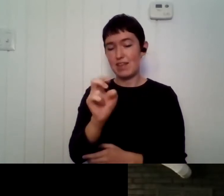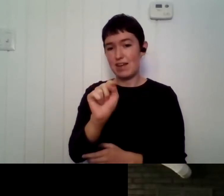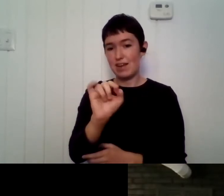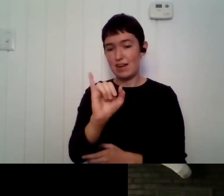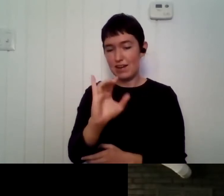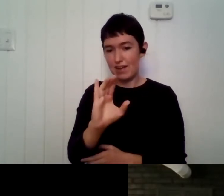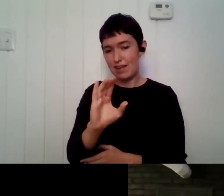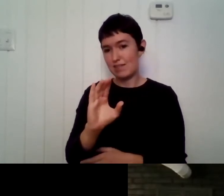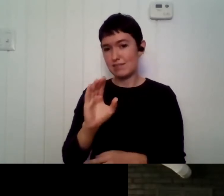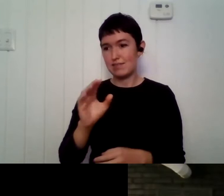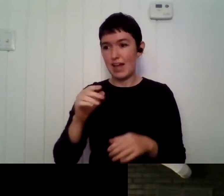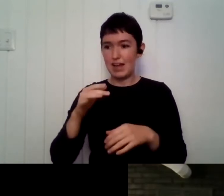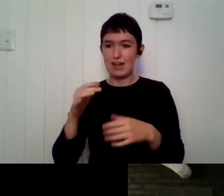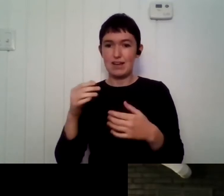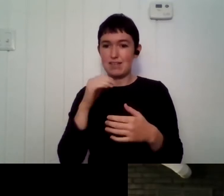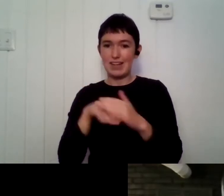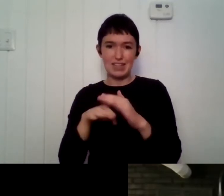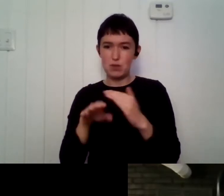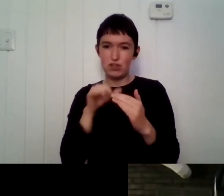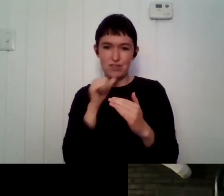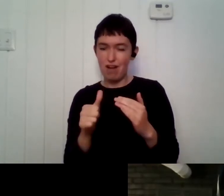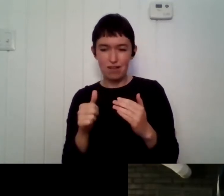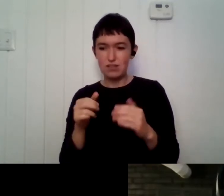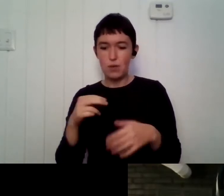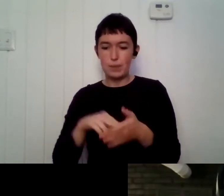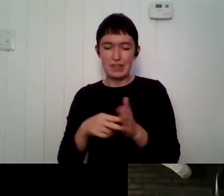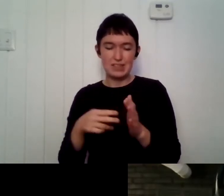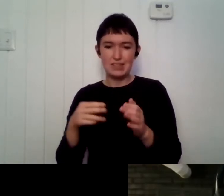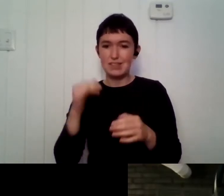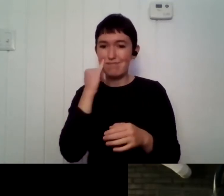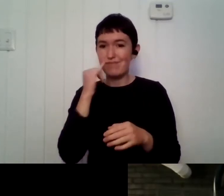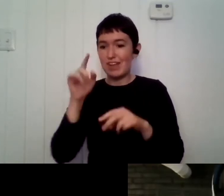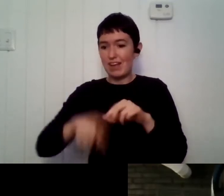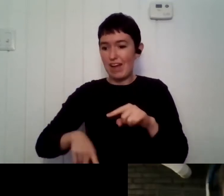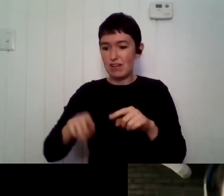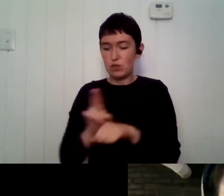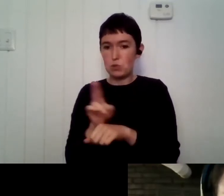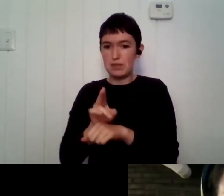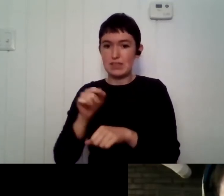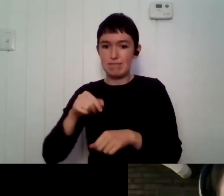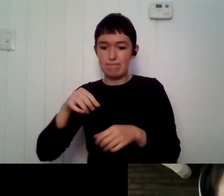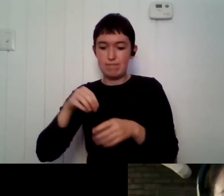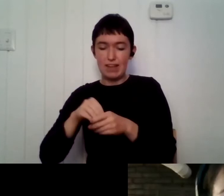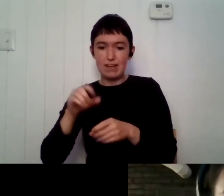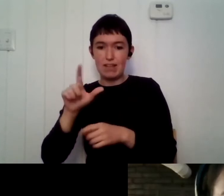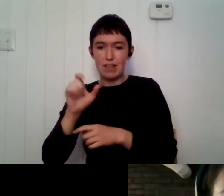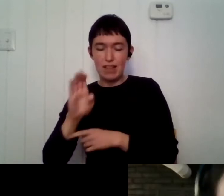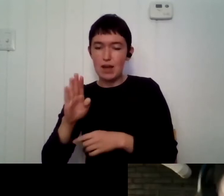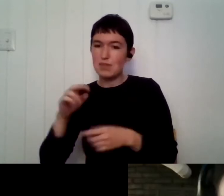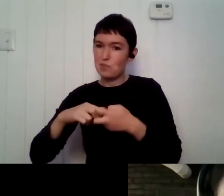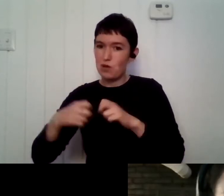problem. So being able to use like reaction information, which